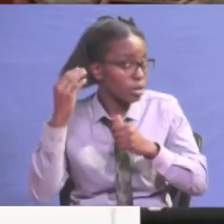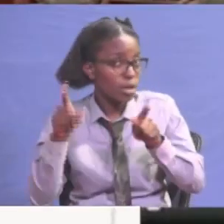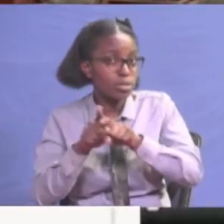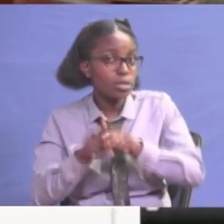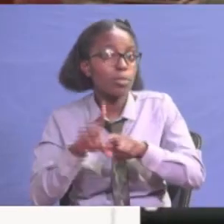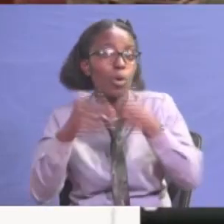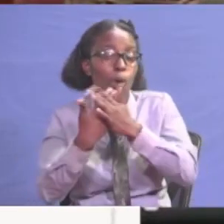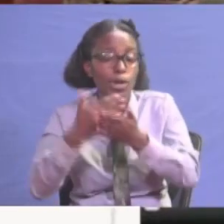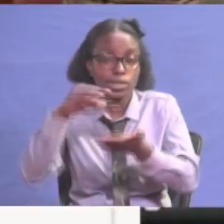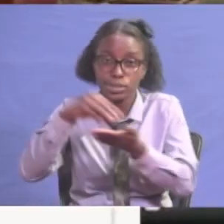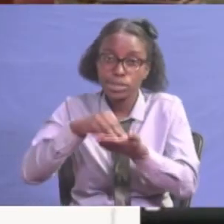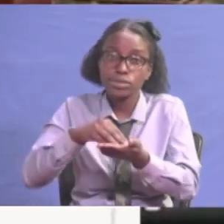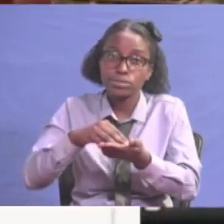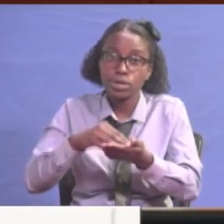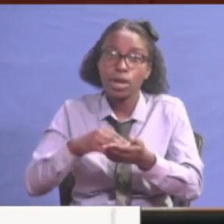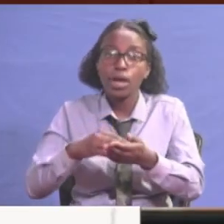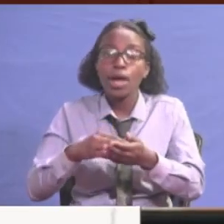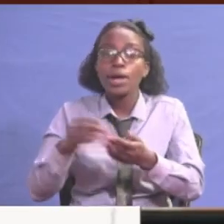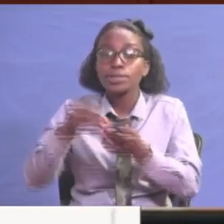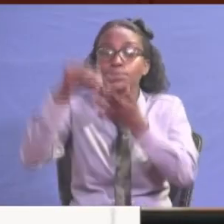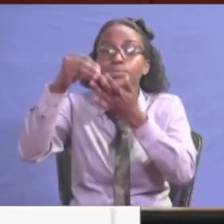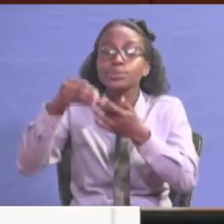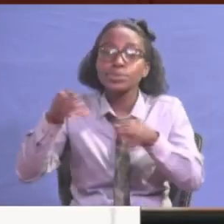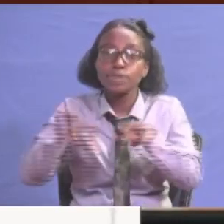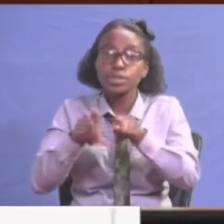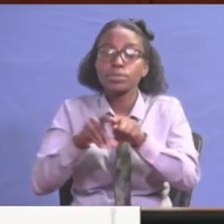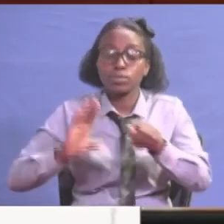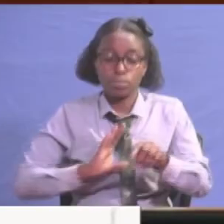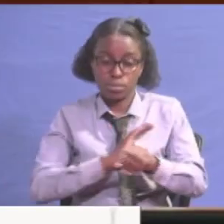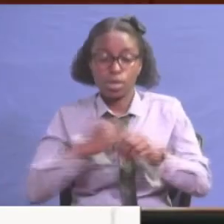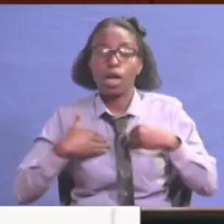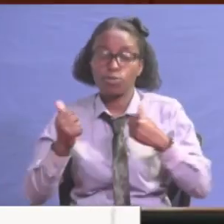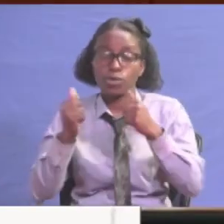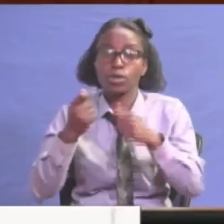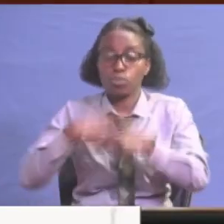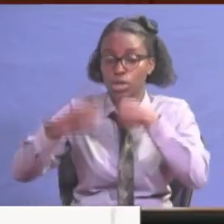or Special Committee. Nevertheless, for the impeachment to be successful in the Senate,